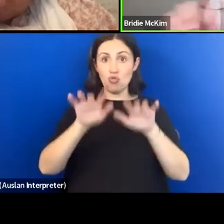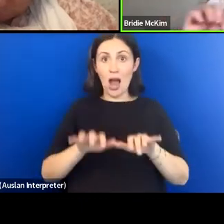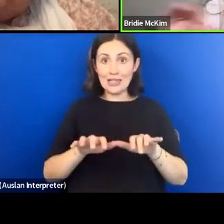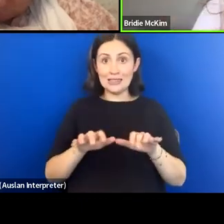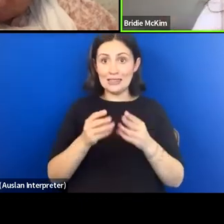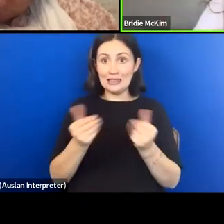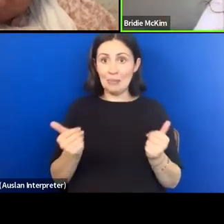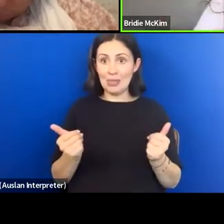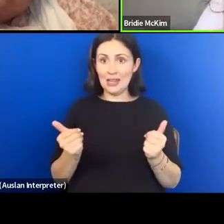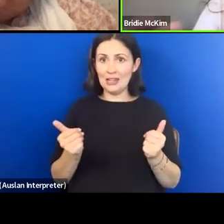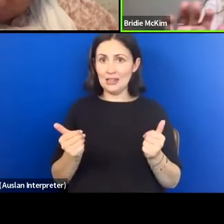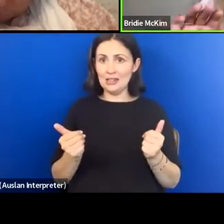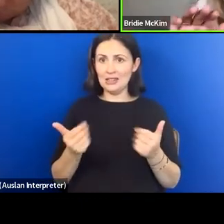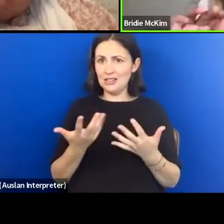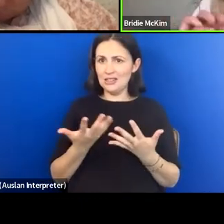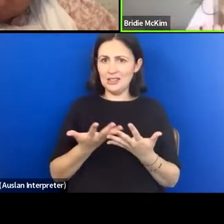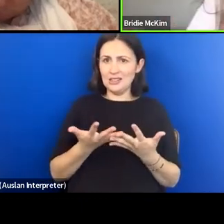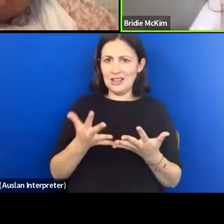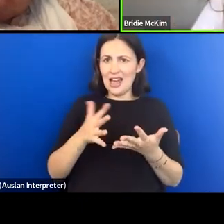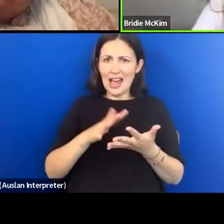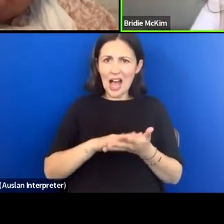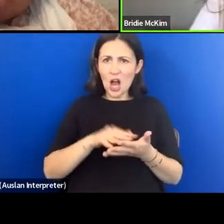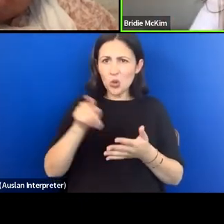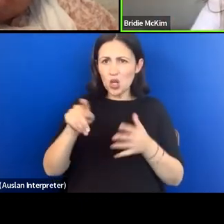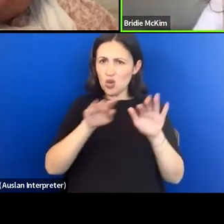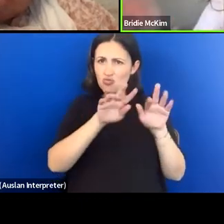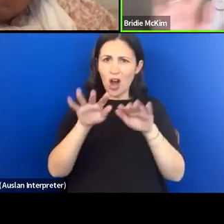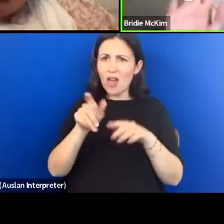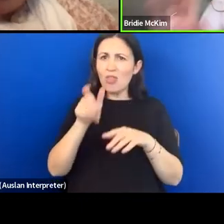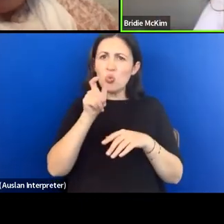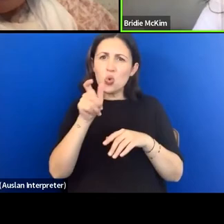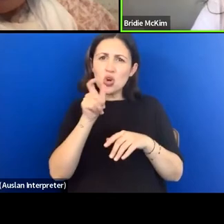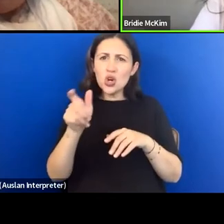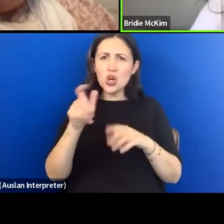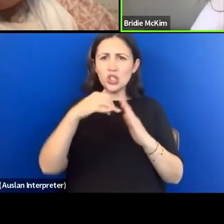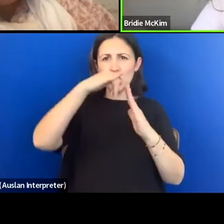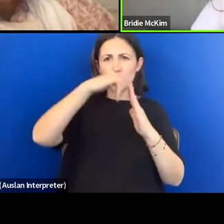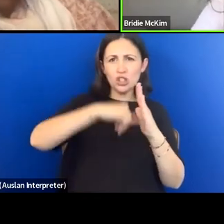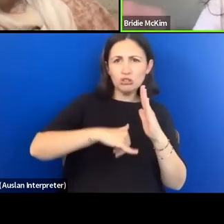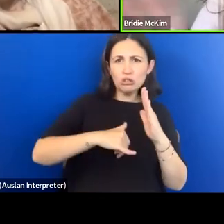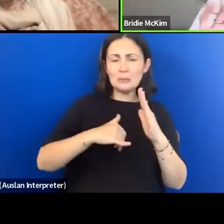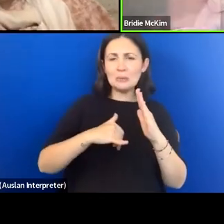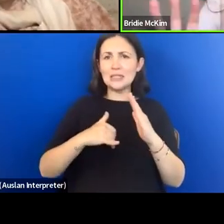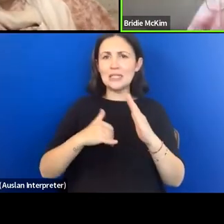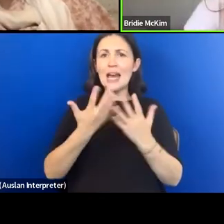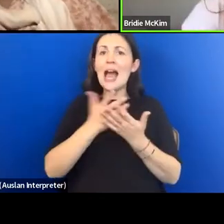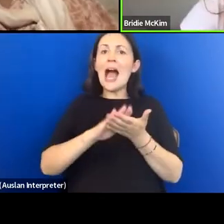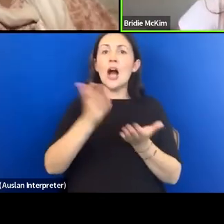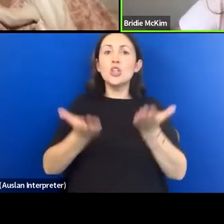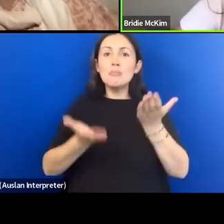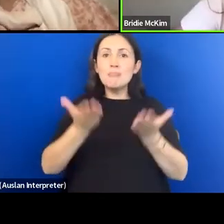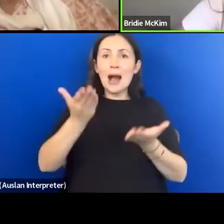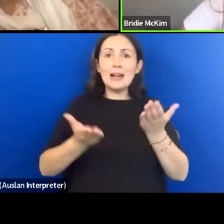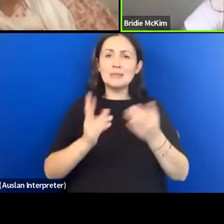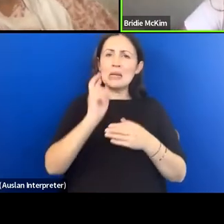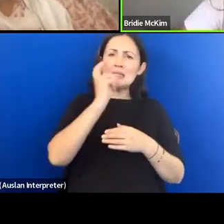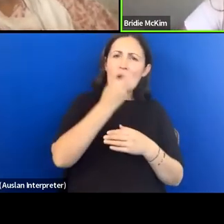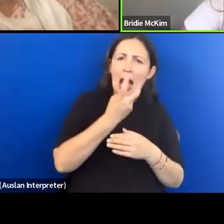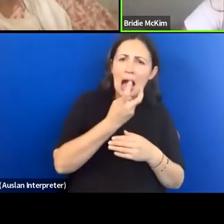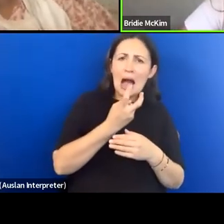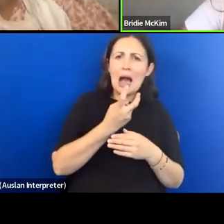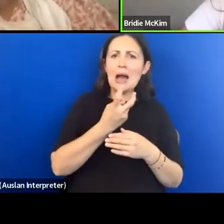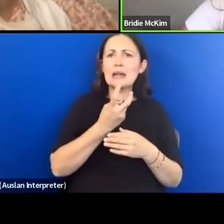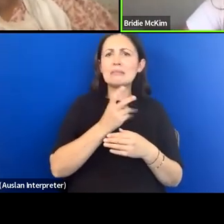a writer, how do you find the nuances of the light and dark and the different shades of grey when